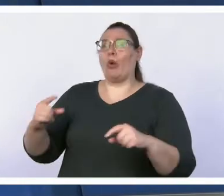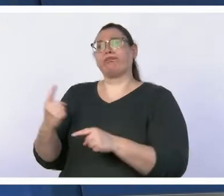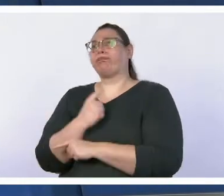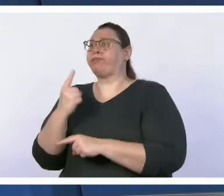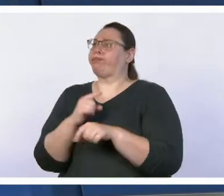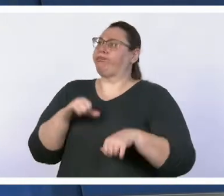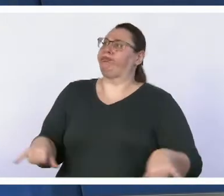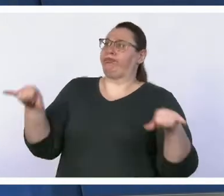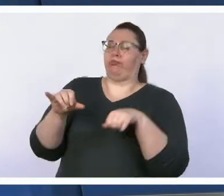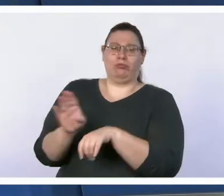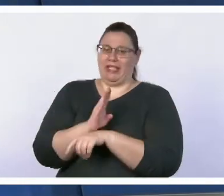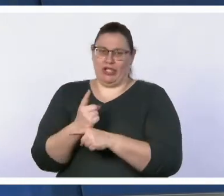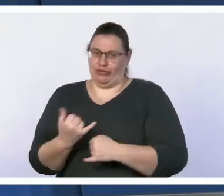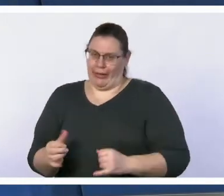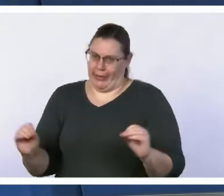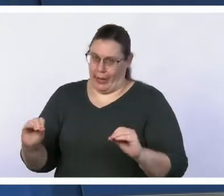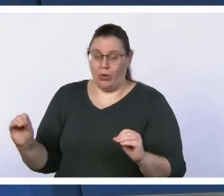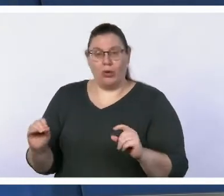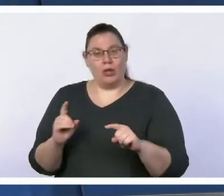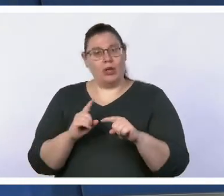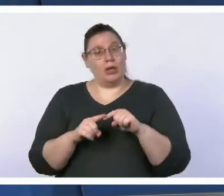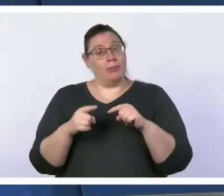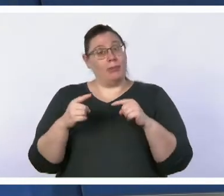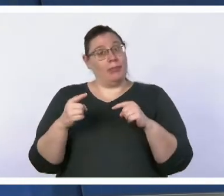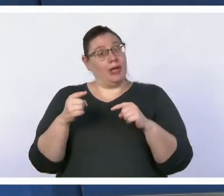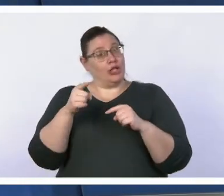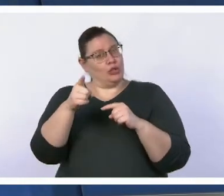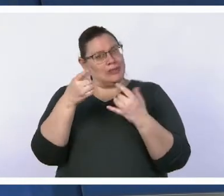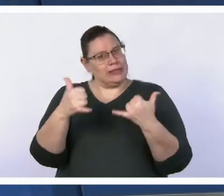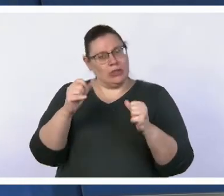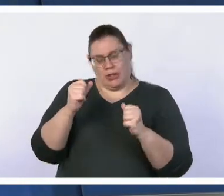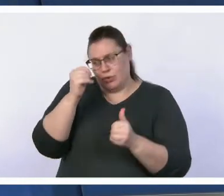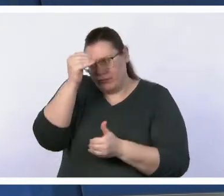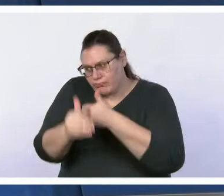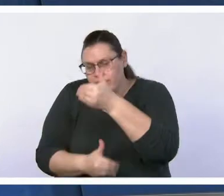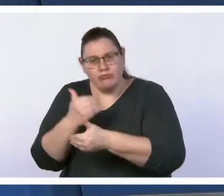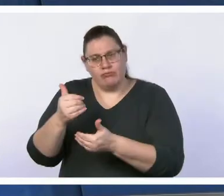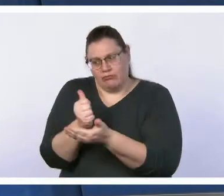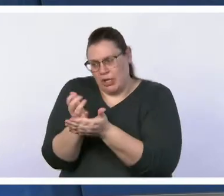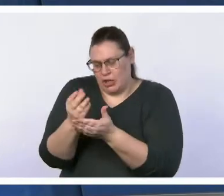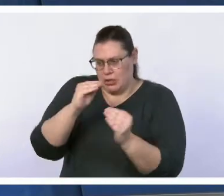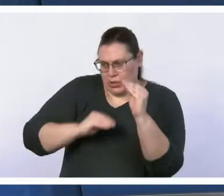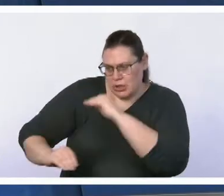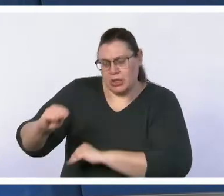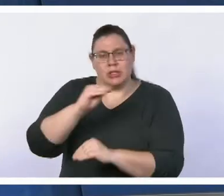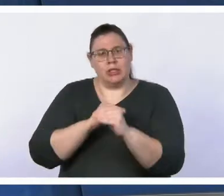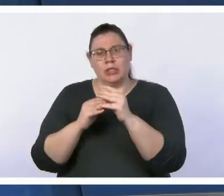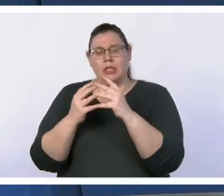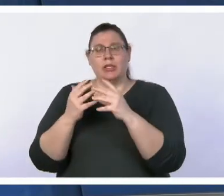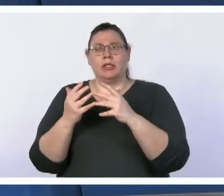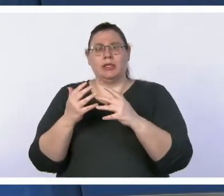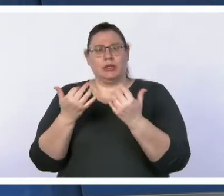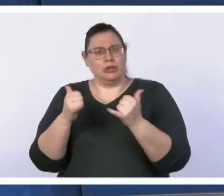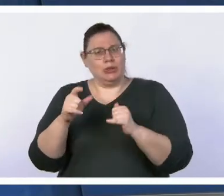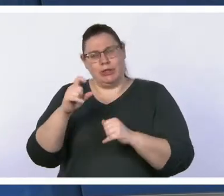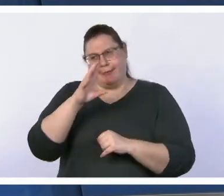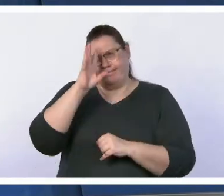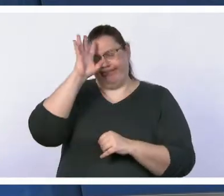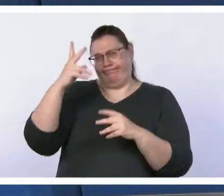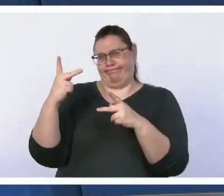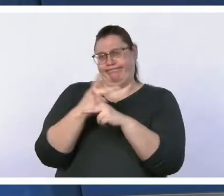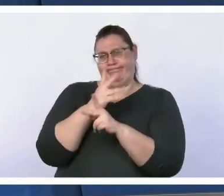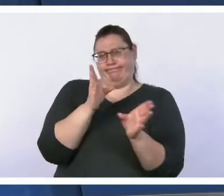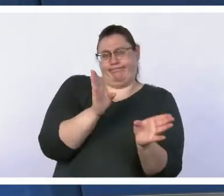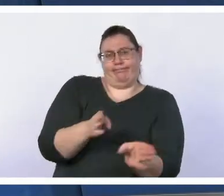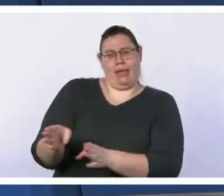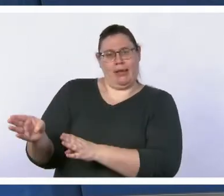usual, you still have to go into this budget process right now. You still have to come up with a plan